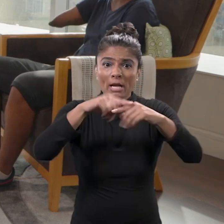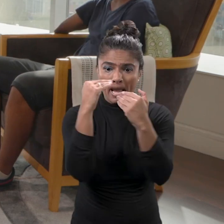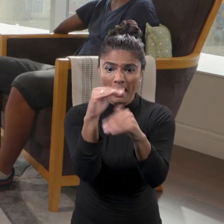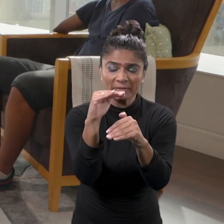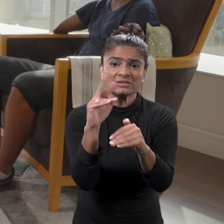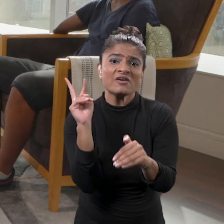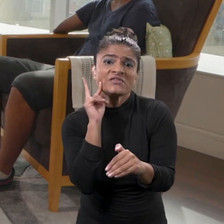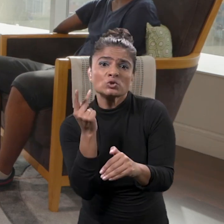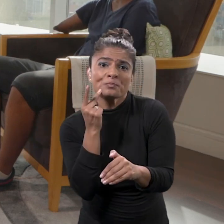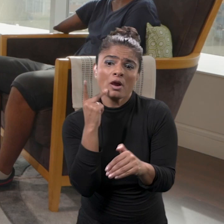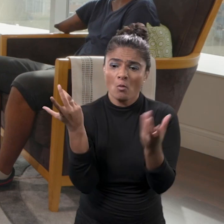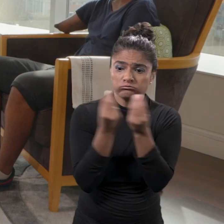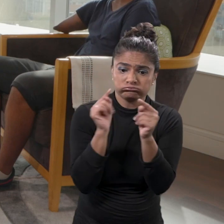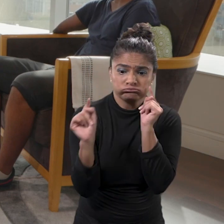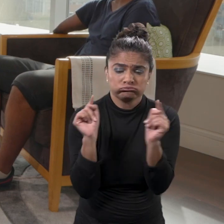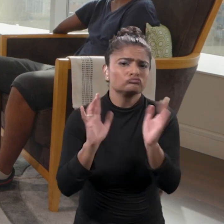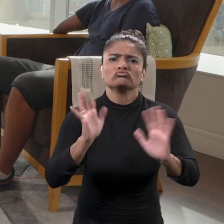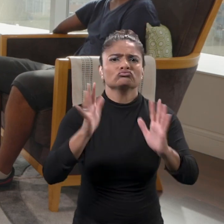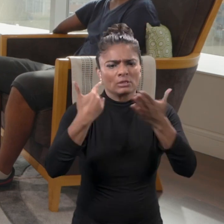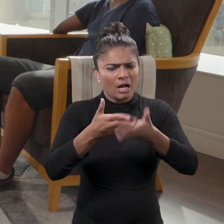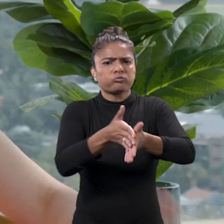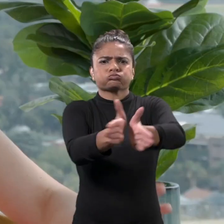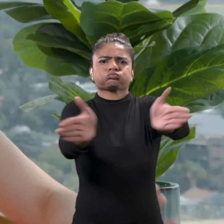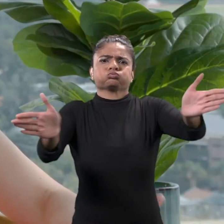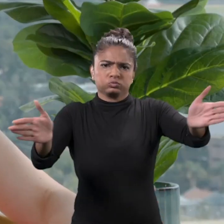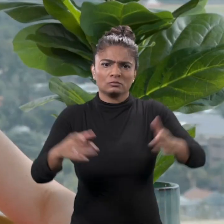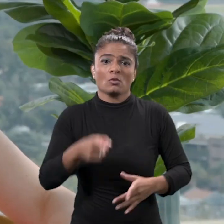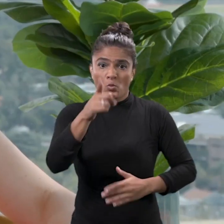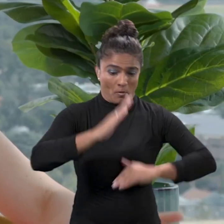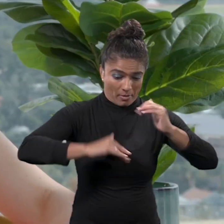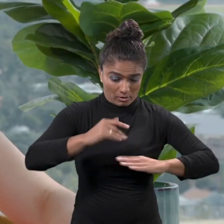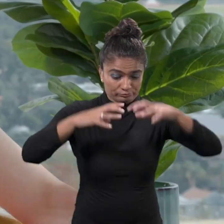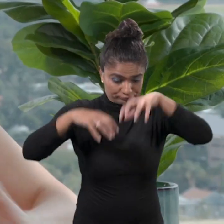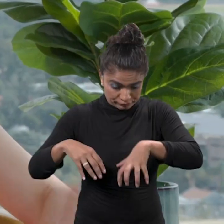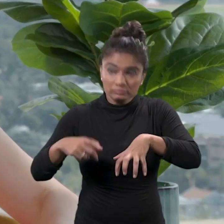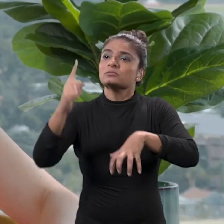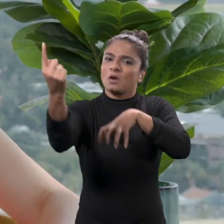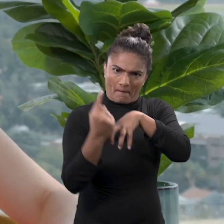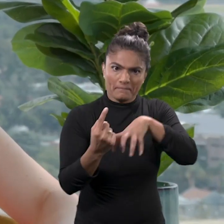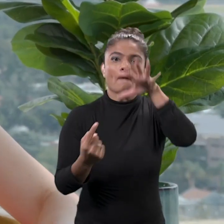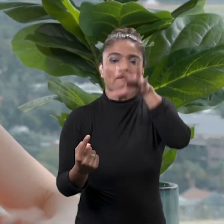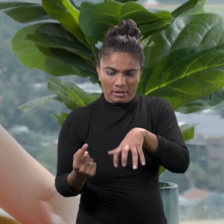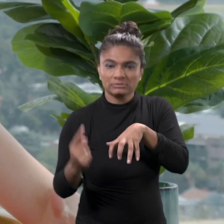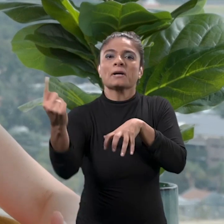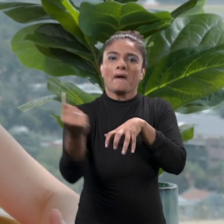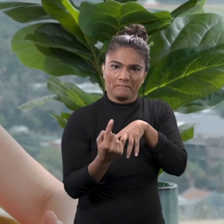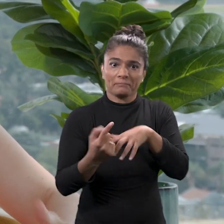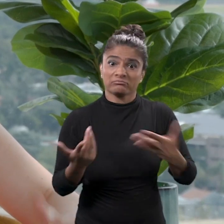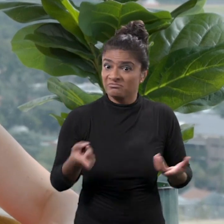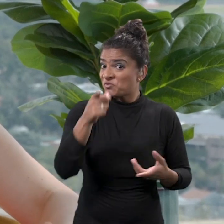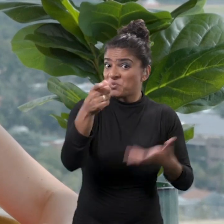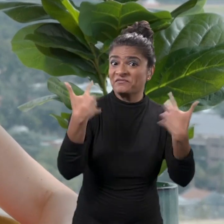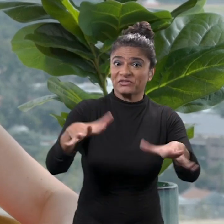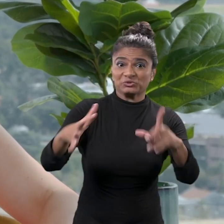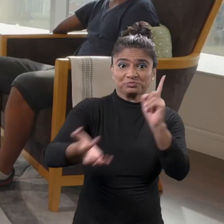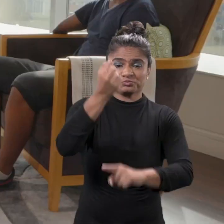specific vegetable or product. Sure. So there's a saying that goes, build it and they'll come. So you've done this, you've